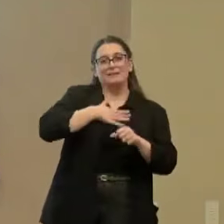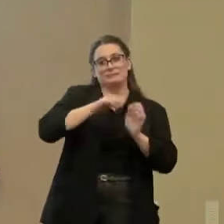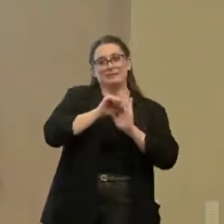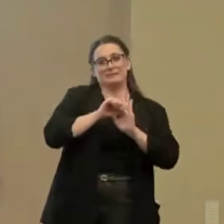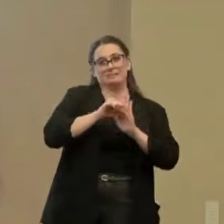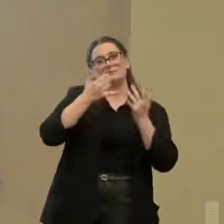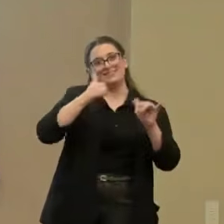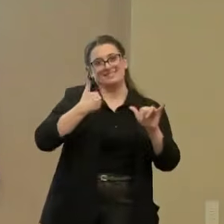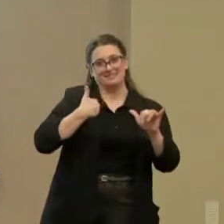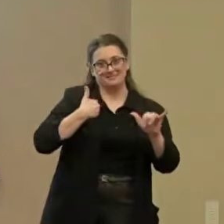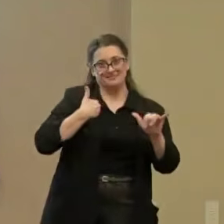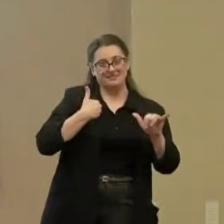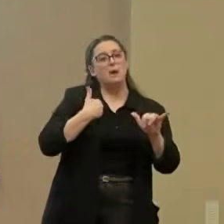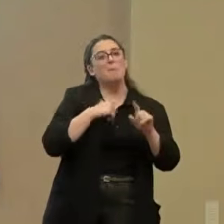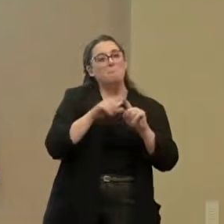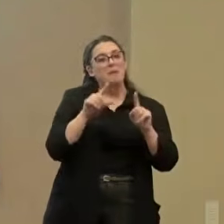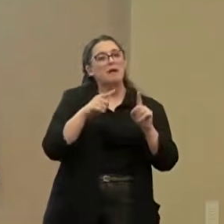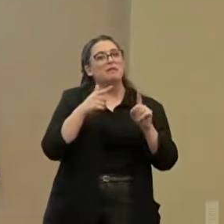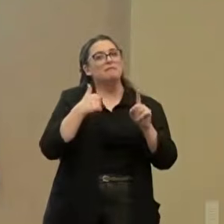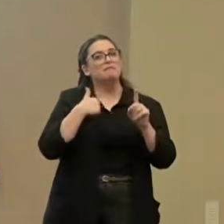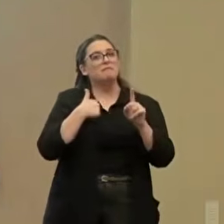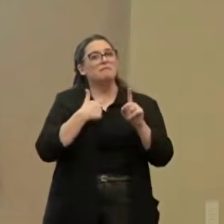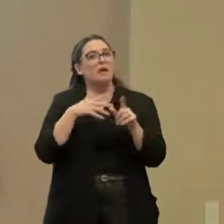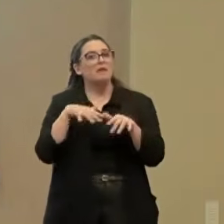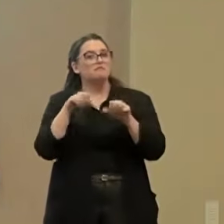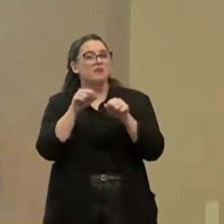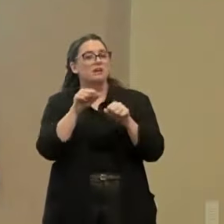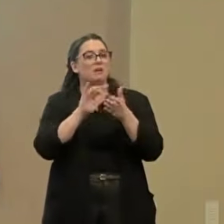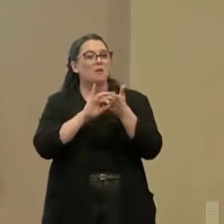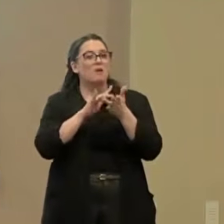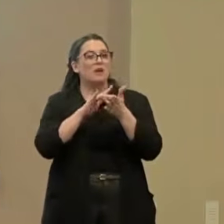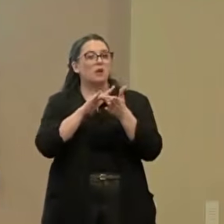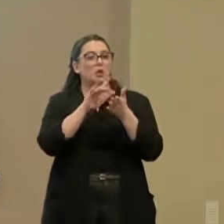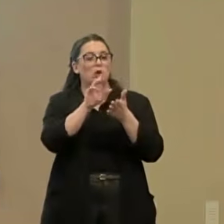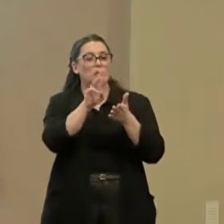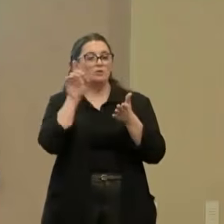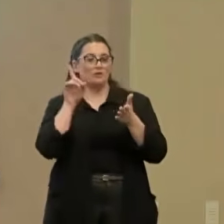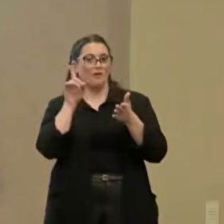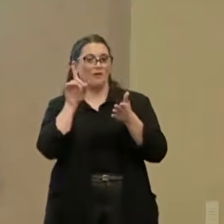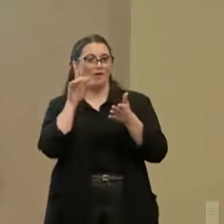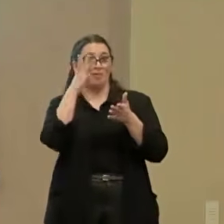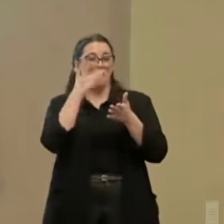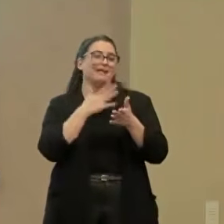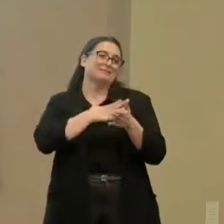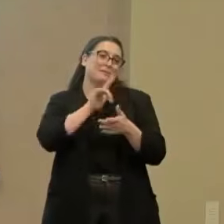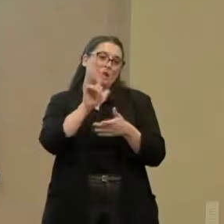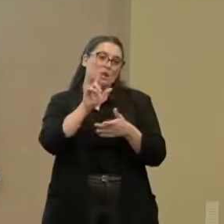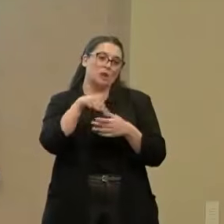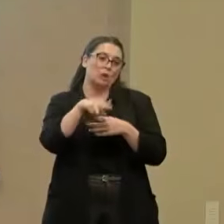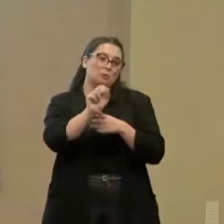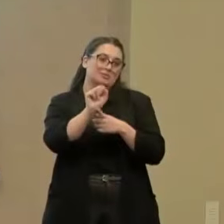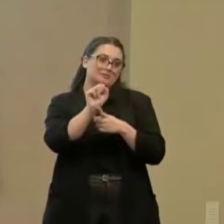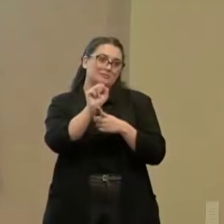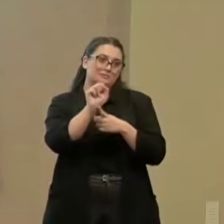symptoms, but I did take like a medical withdrawal leave from graduate school because of my lupus.